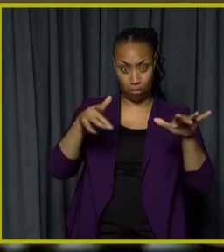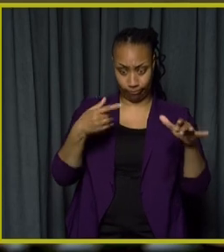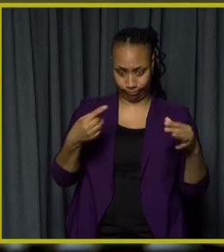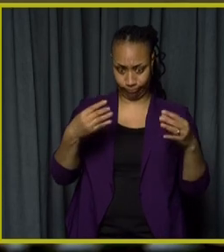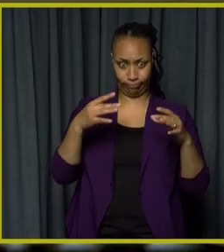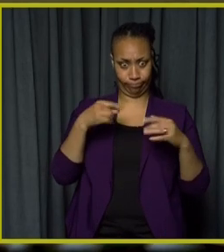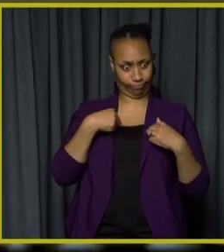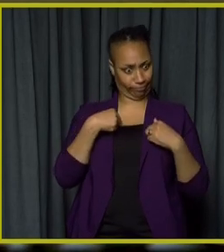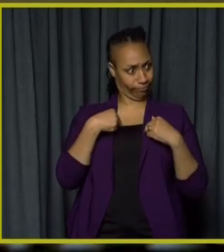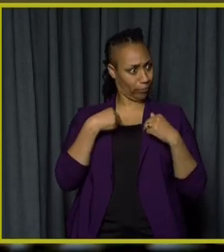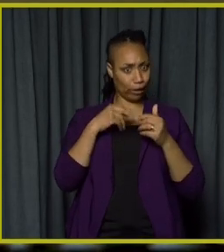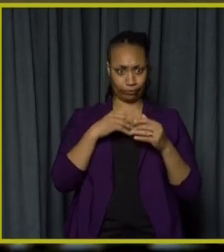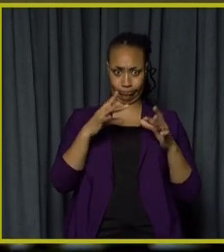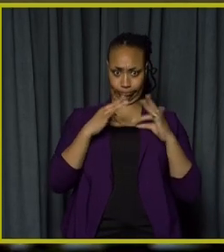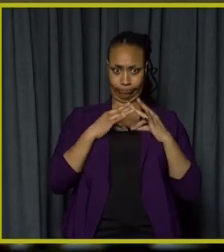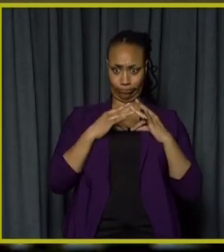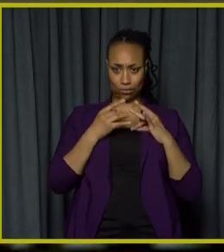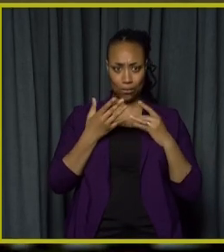right now, I'm busy